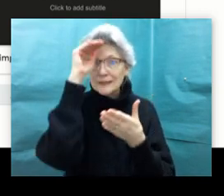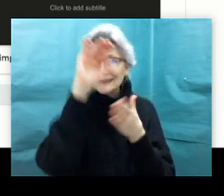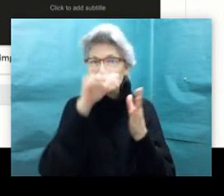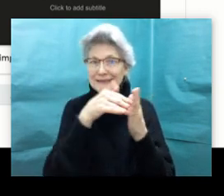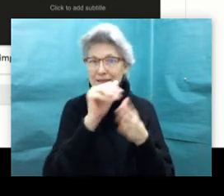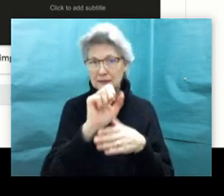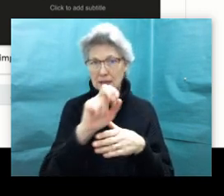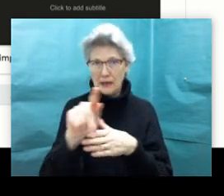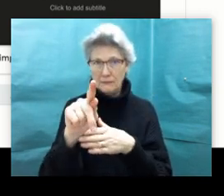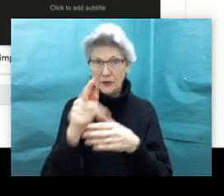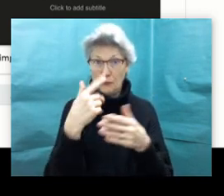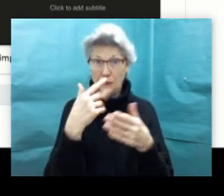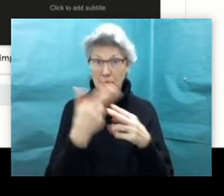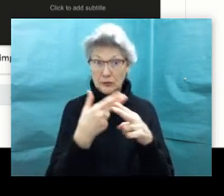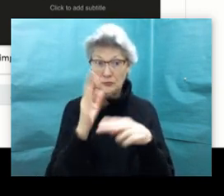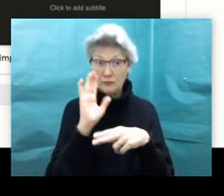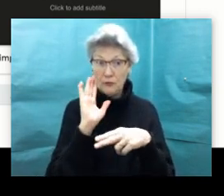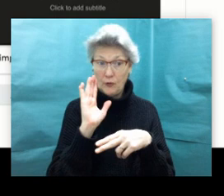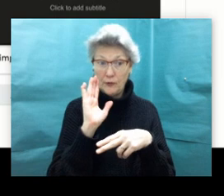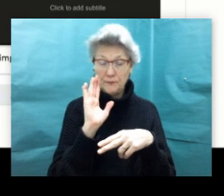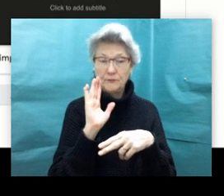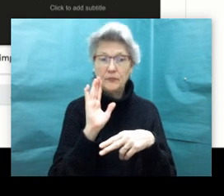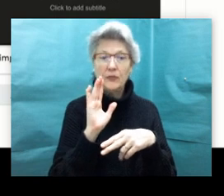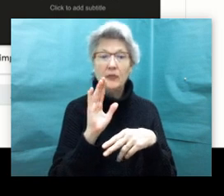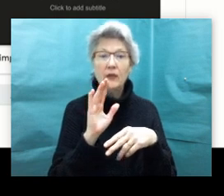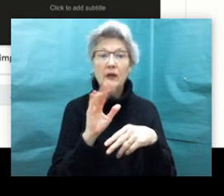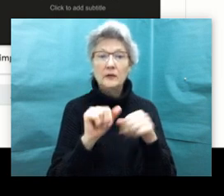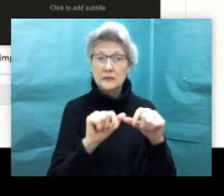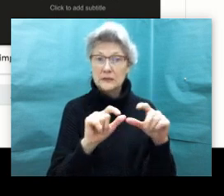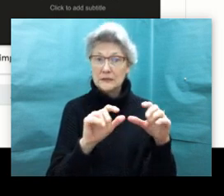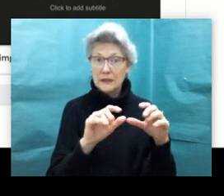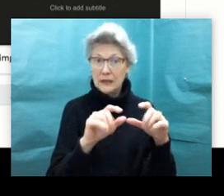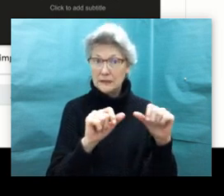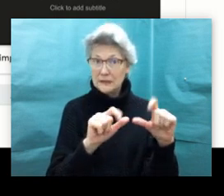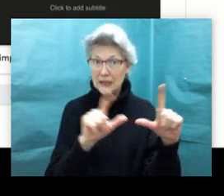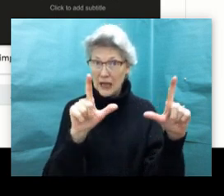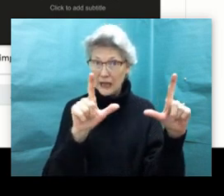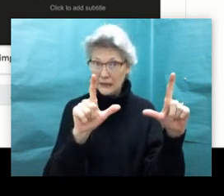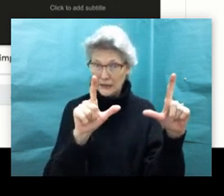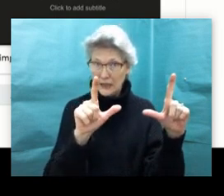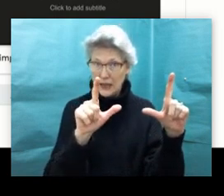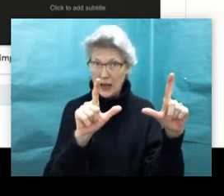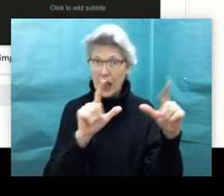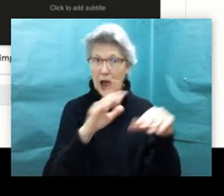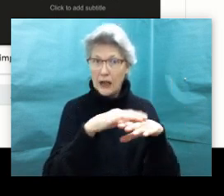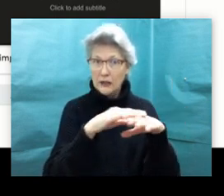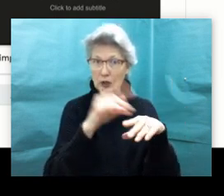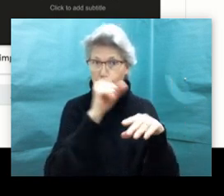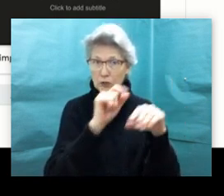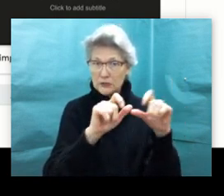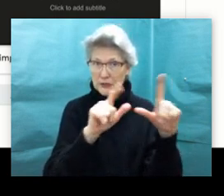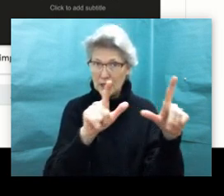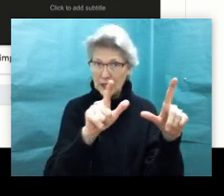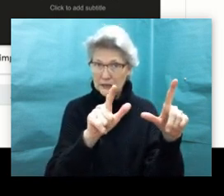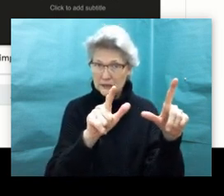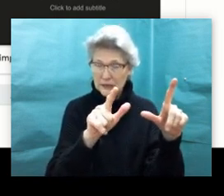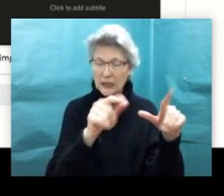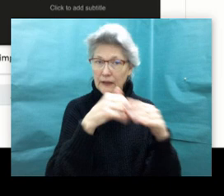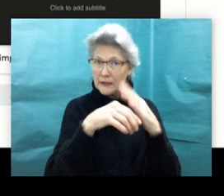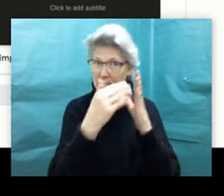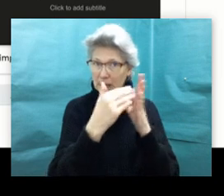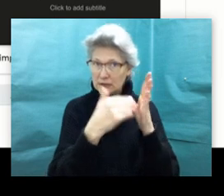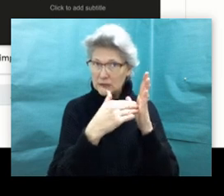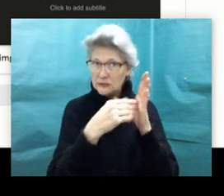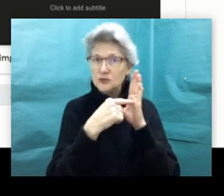before. There's a slide at the beginning of this presentation that shows you how to use that, and you can copy and paste